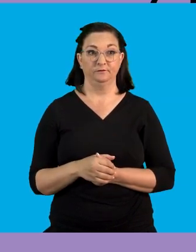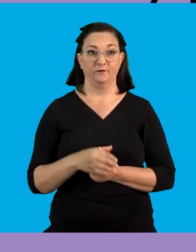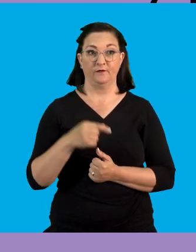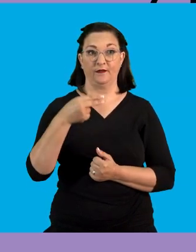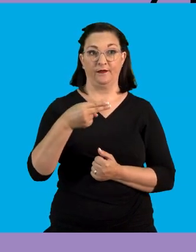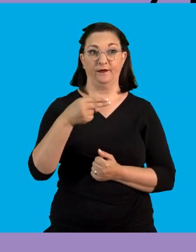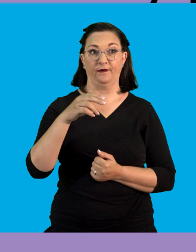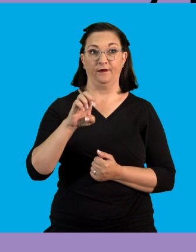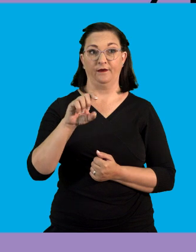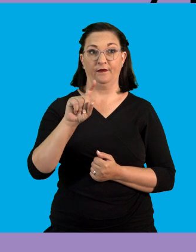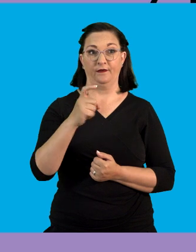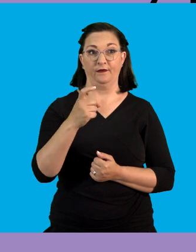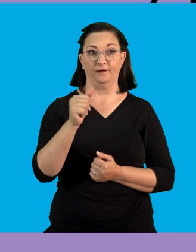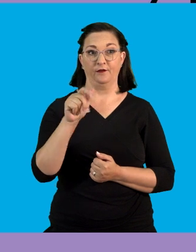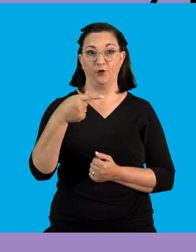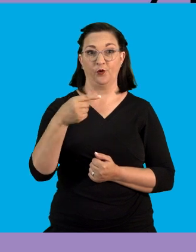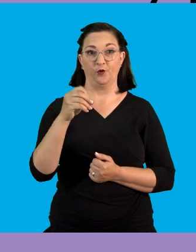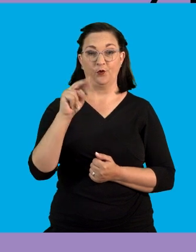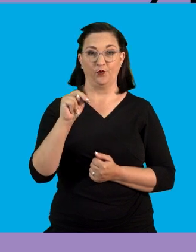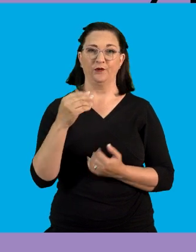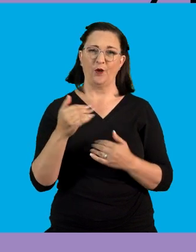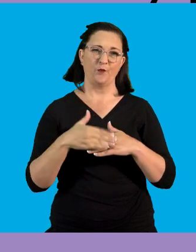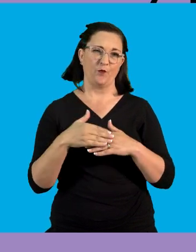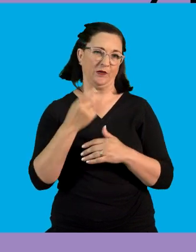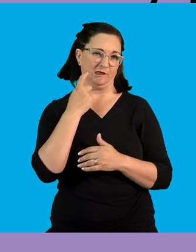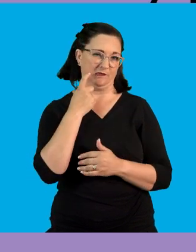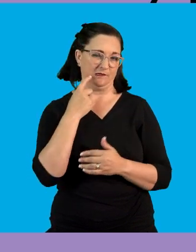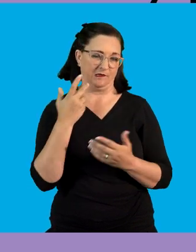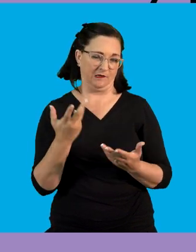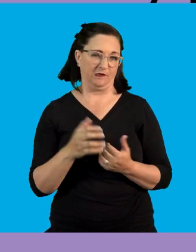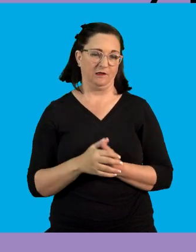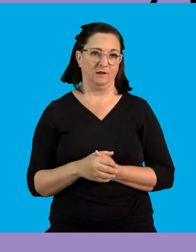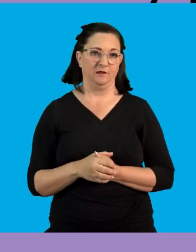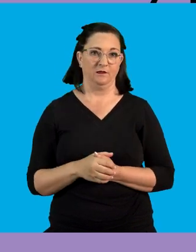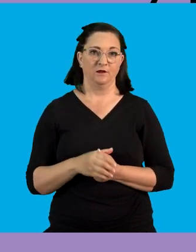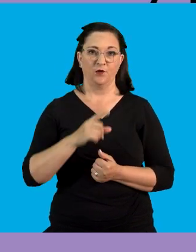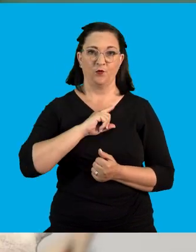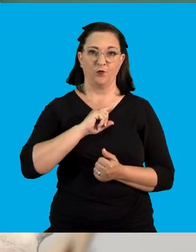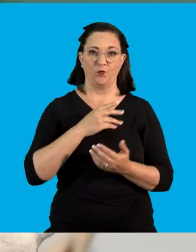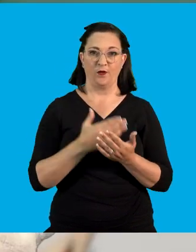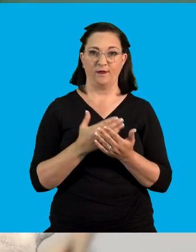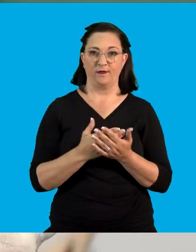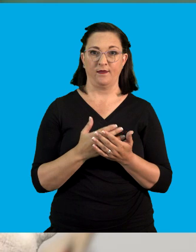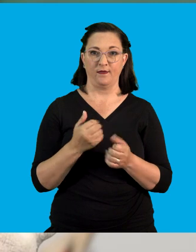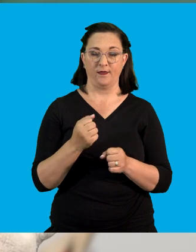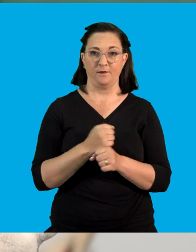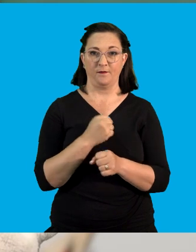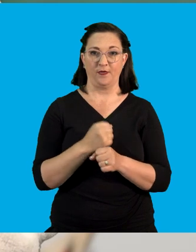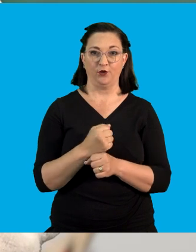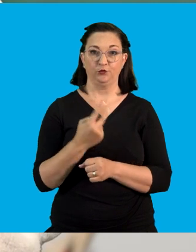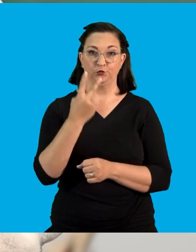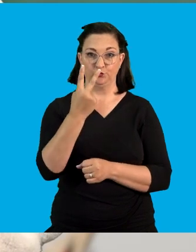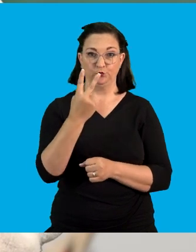different. It says now let's investigate the sum of the angles of a hexagon. It now gets easier because we are able to